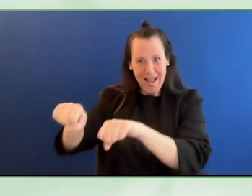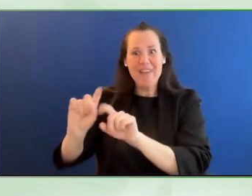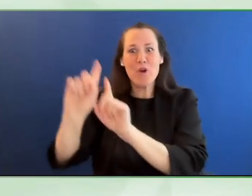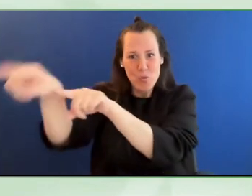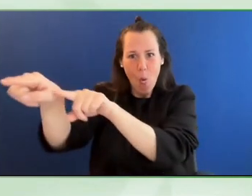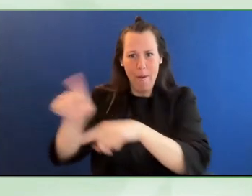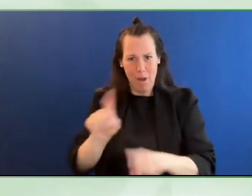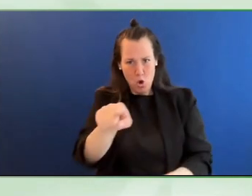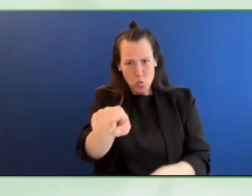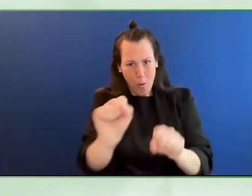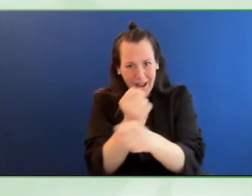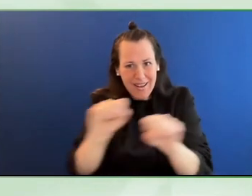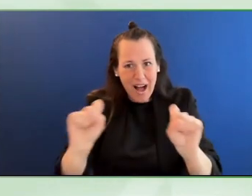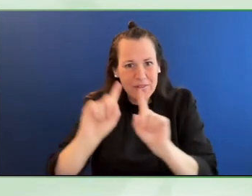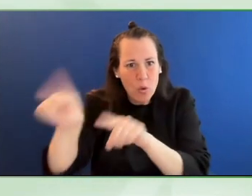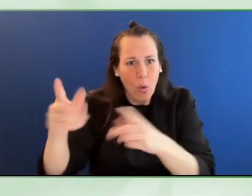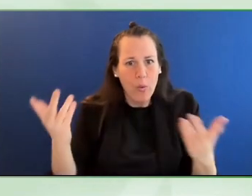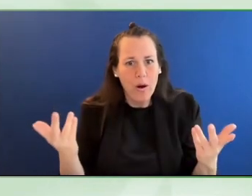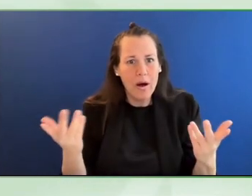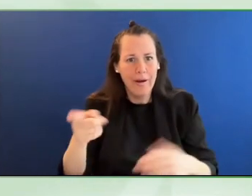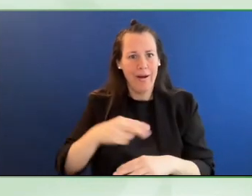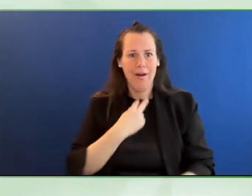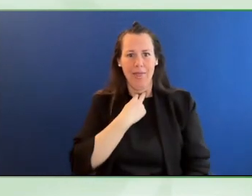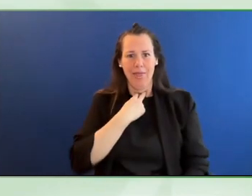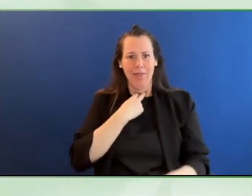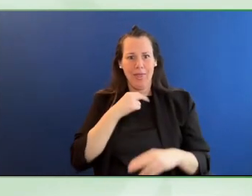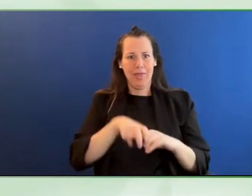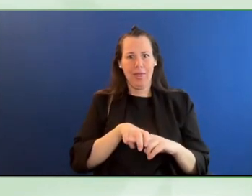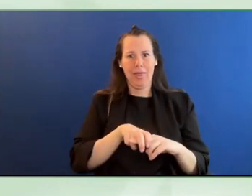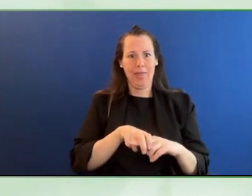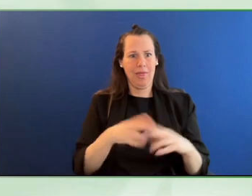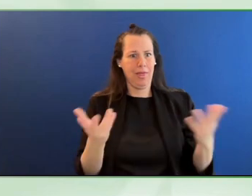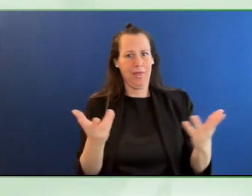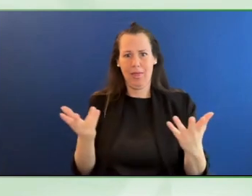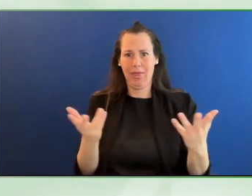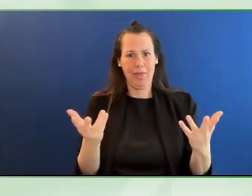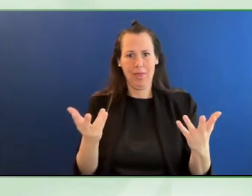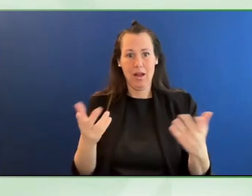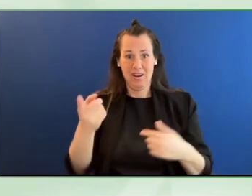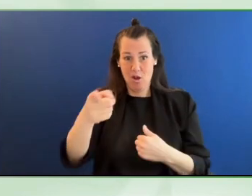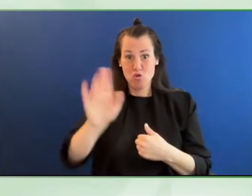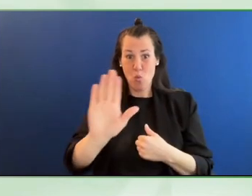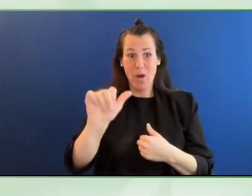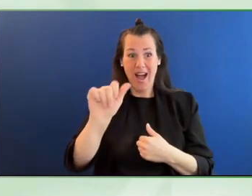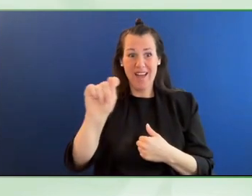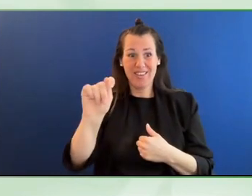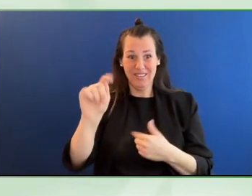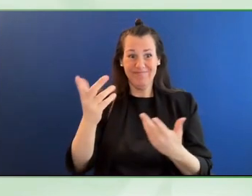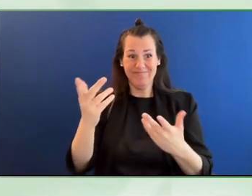on a computer, if it's something that requires something physical, you know, like if you had to have a special camera or a special